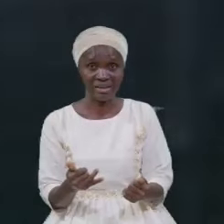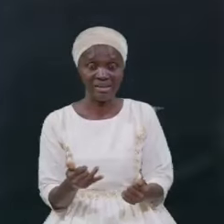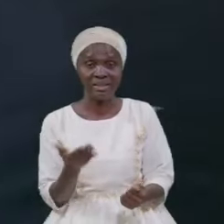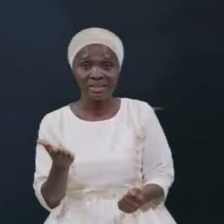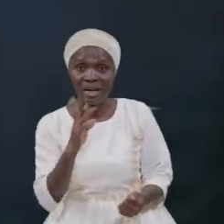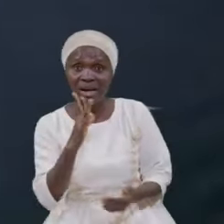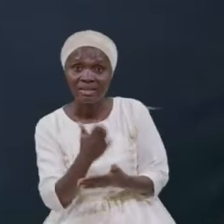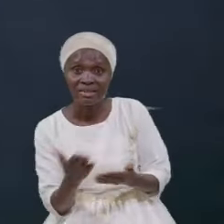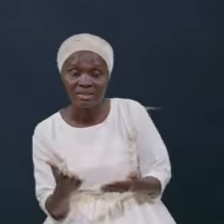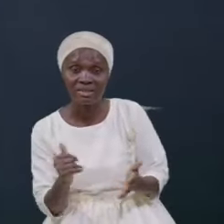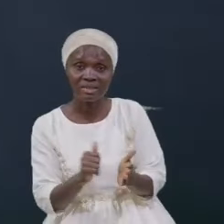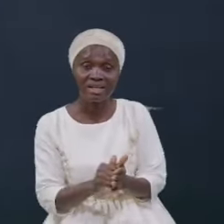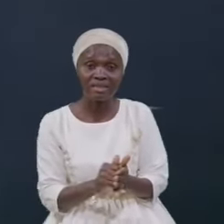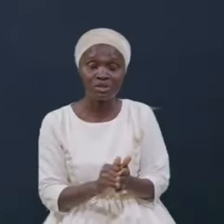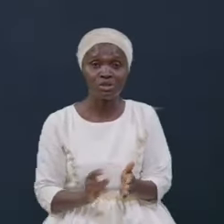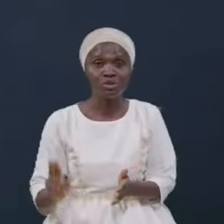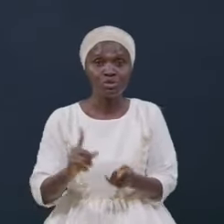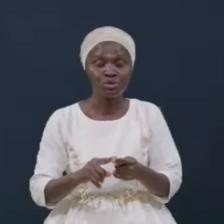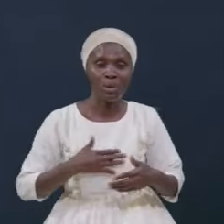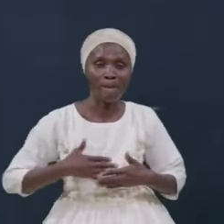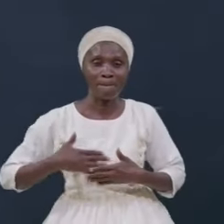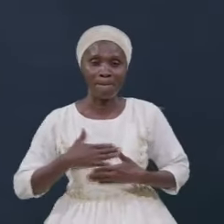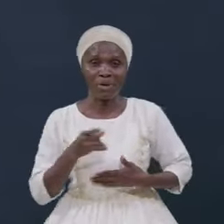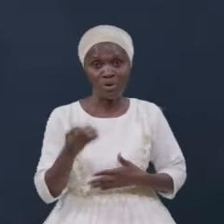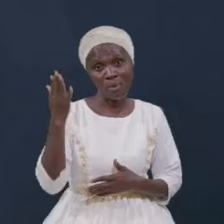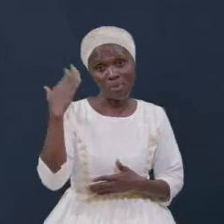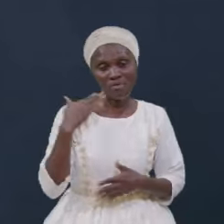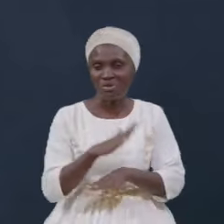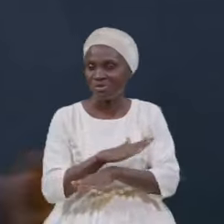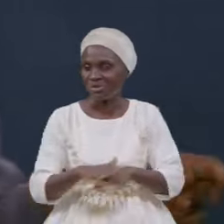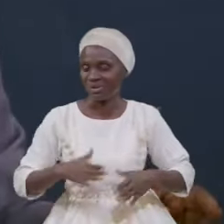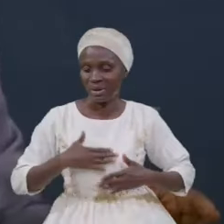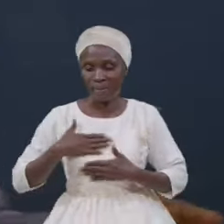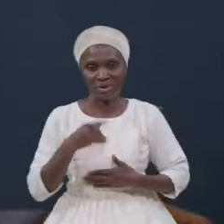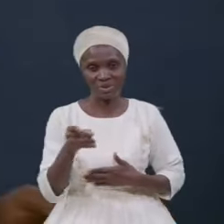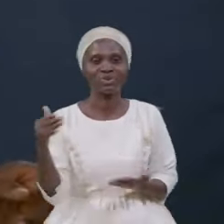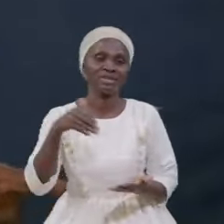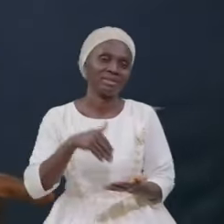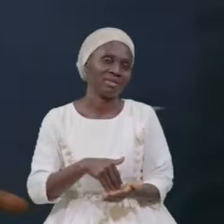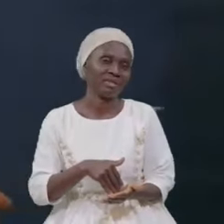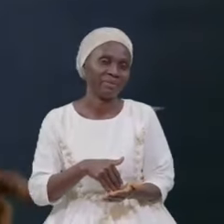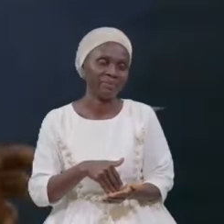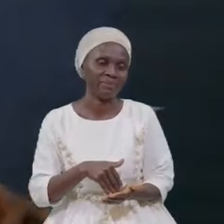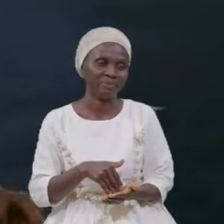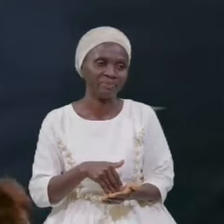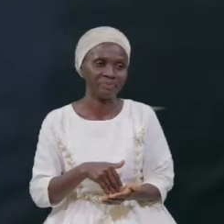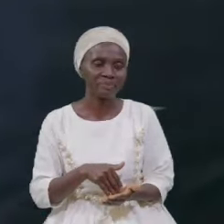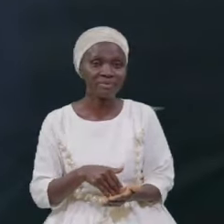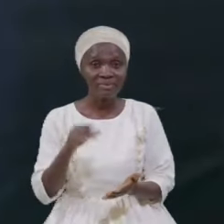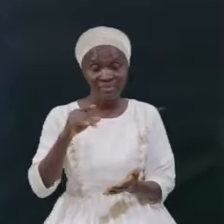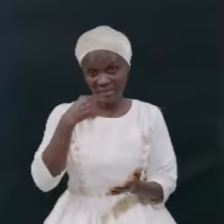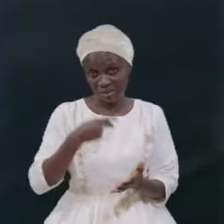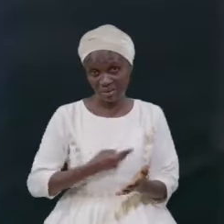7 there. In verse 7, it tells us, it says, then shall the